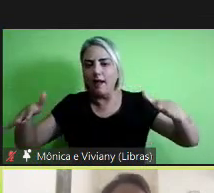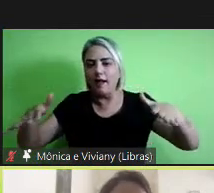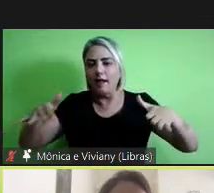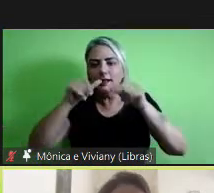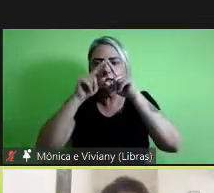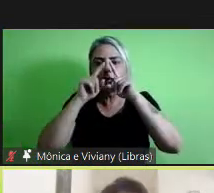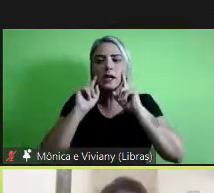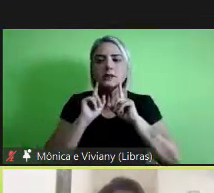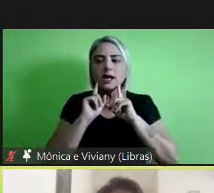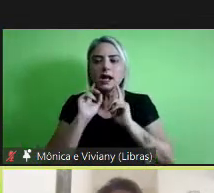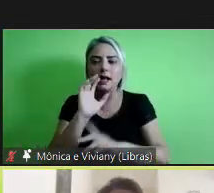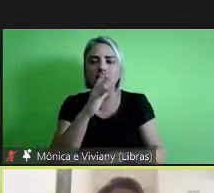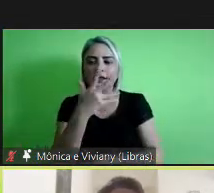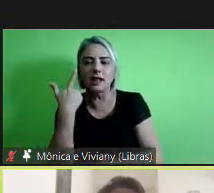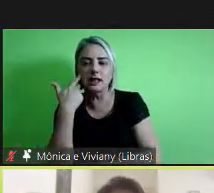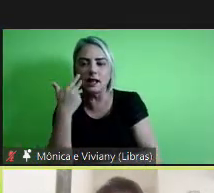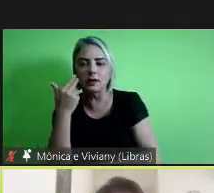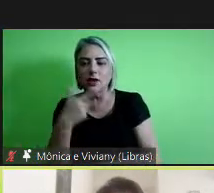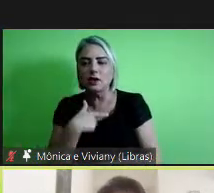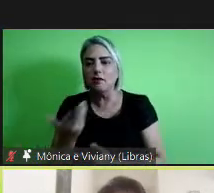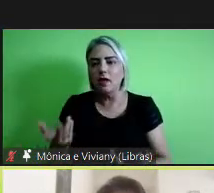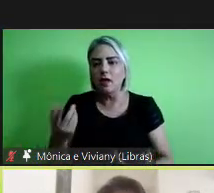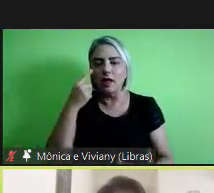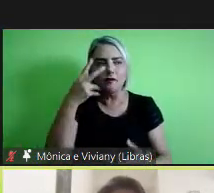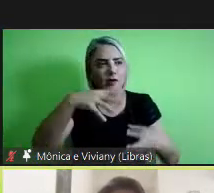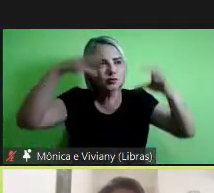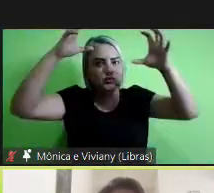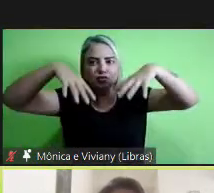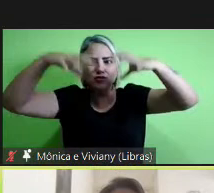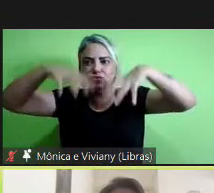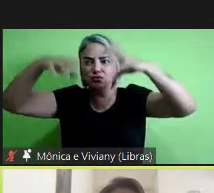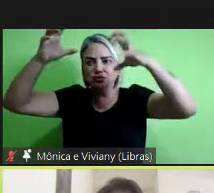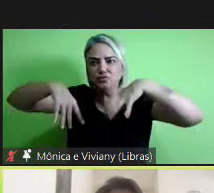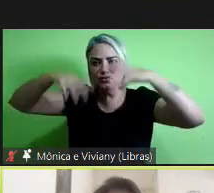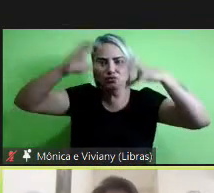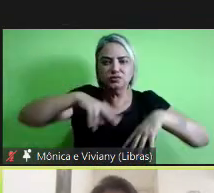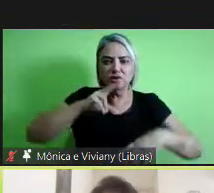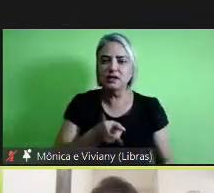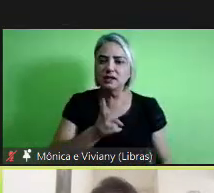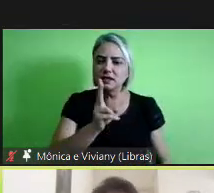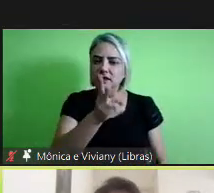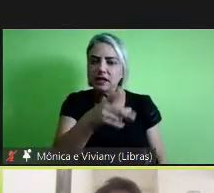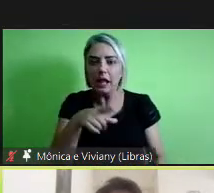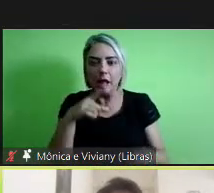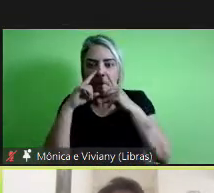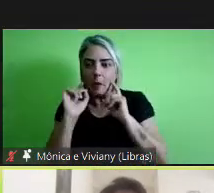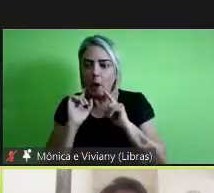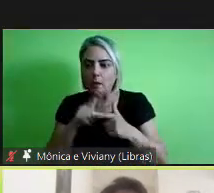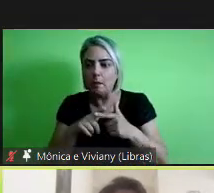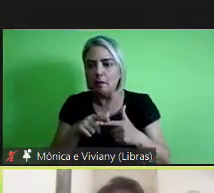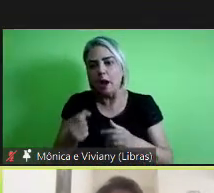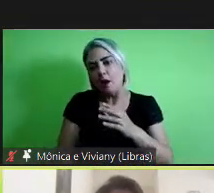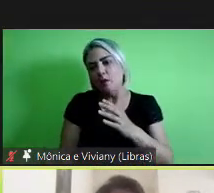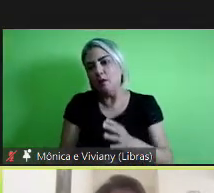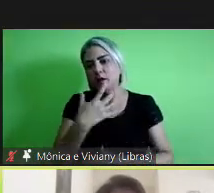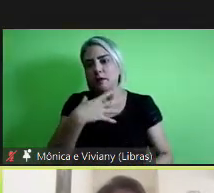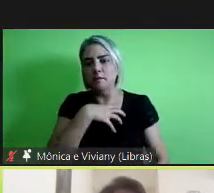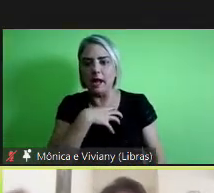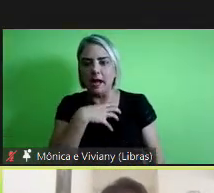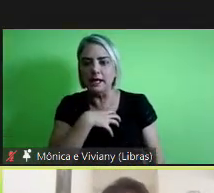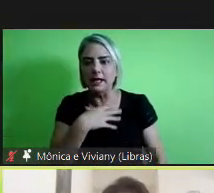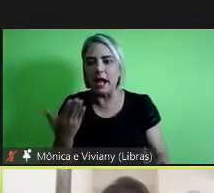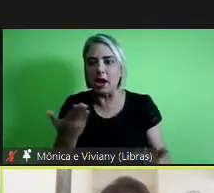rain patterns, and it raises the tides of oceans. And we also have more often natural disasters. We have